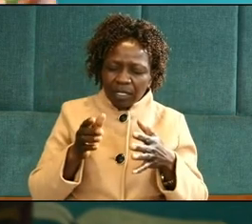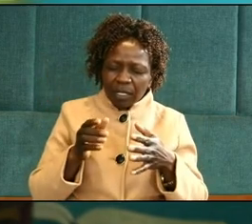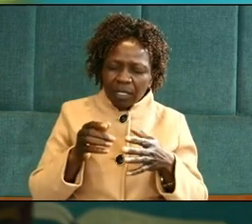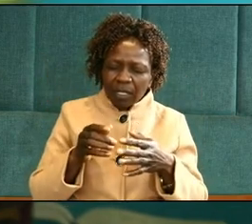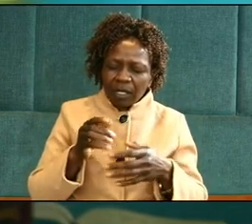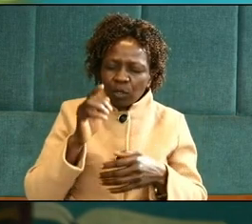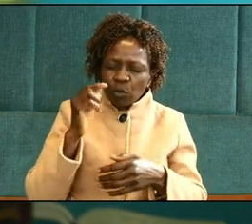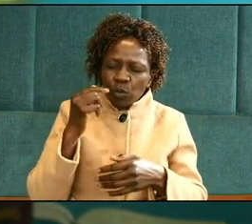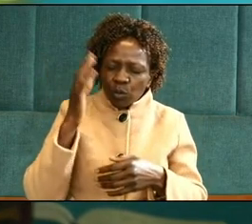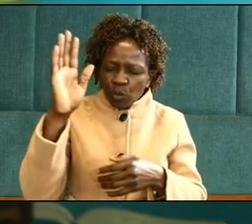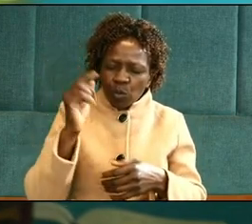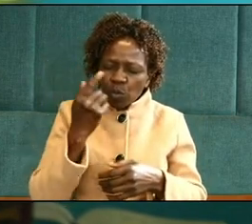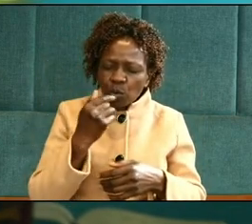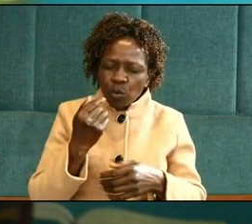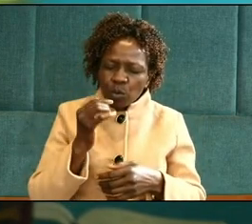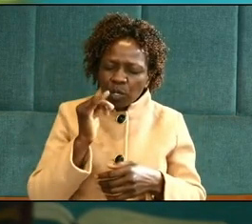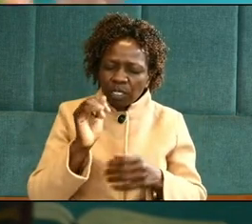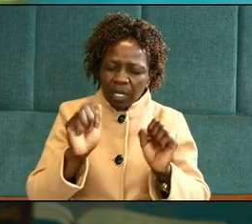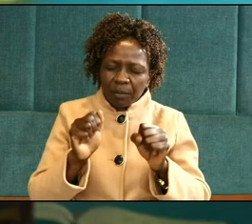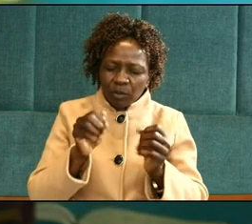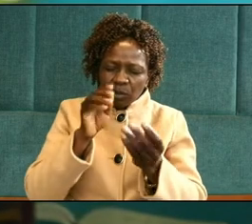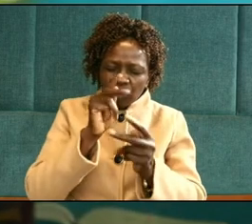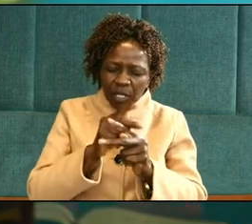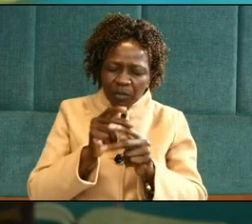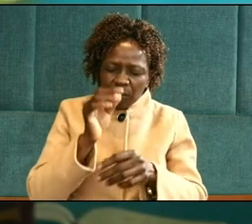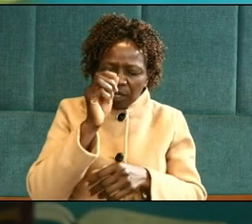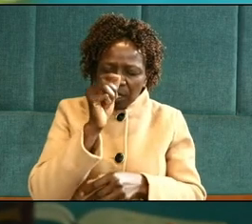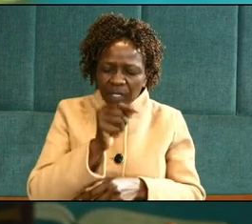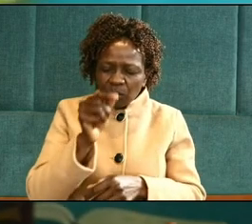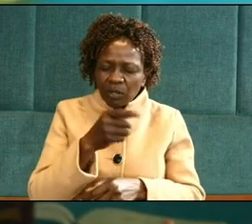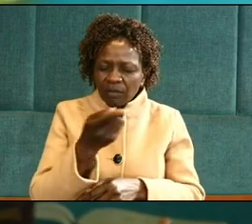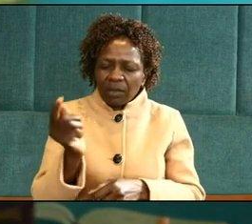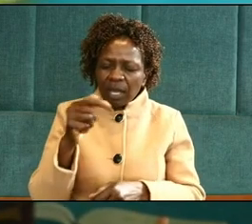to keep your church from falling, I commend. May you keep each one of us until the